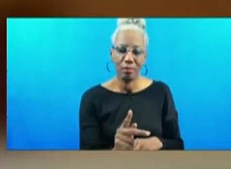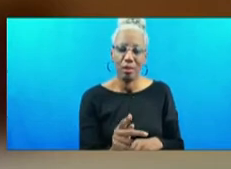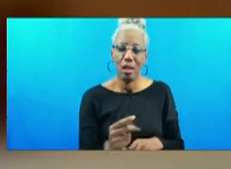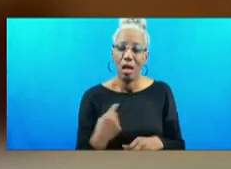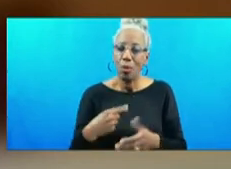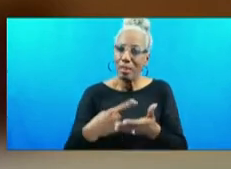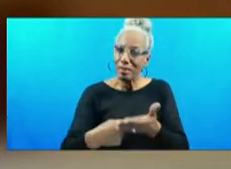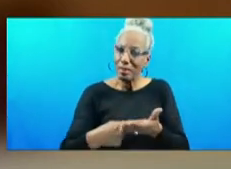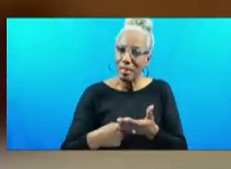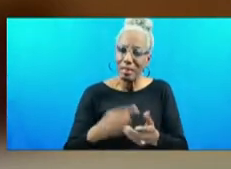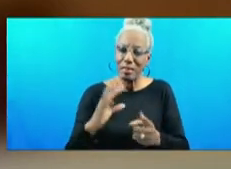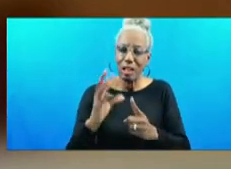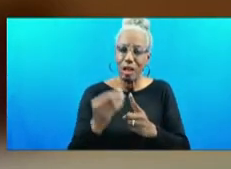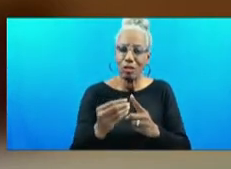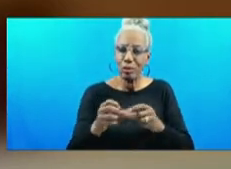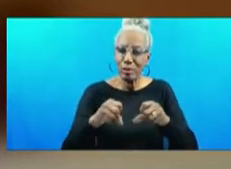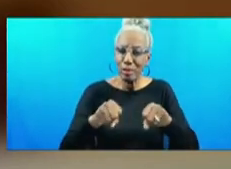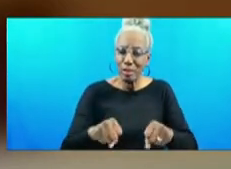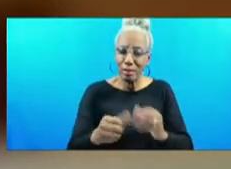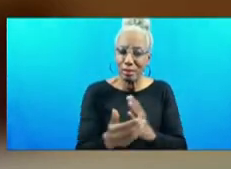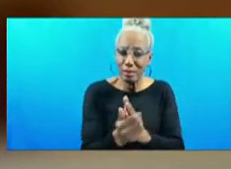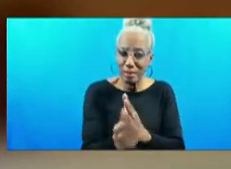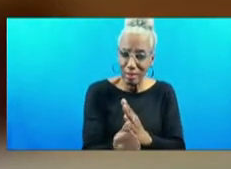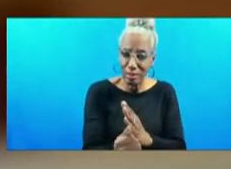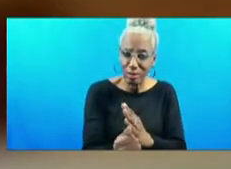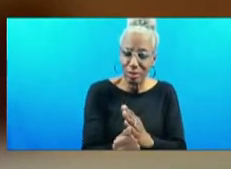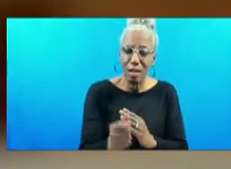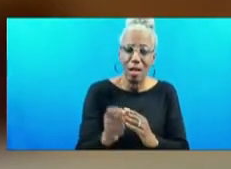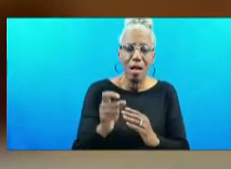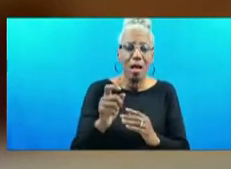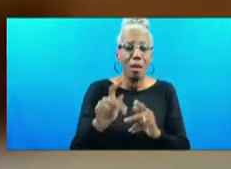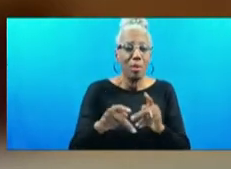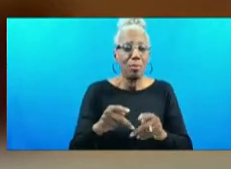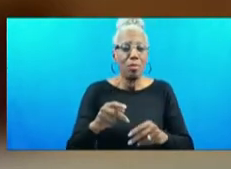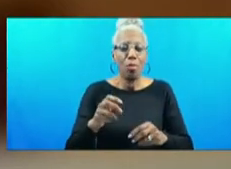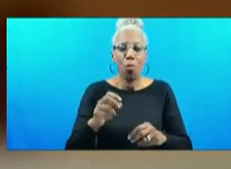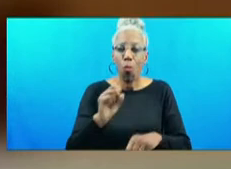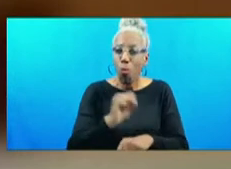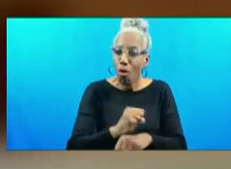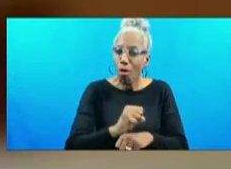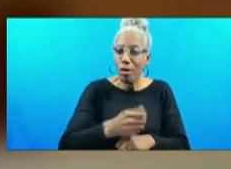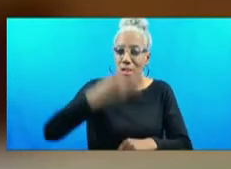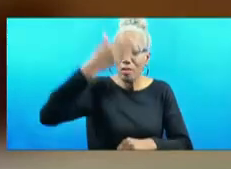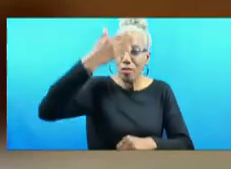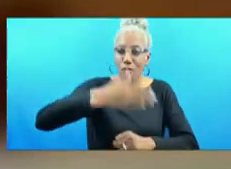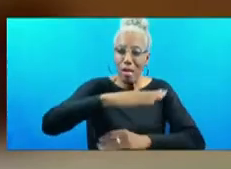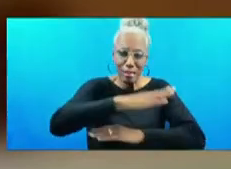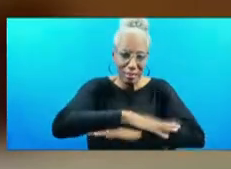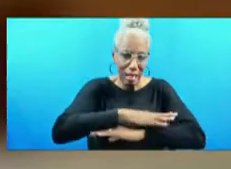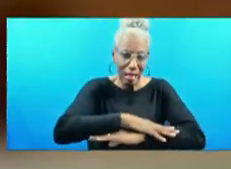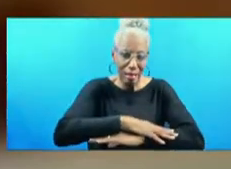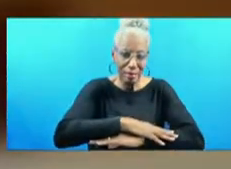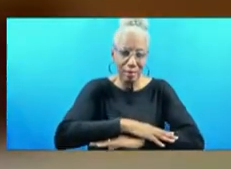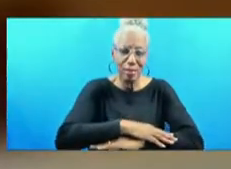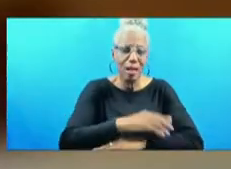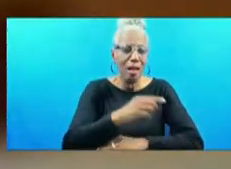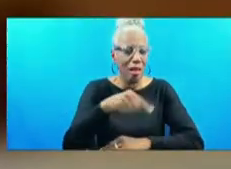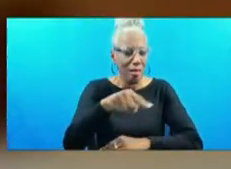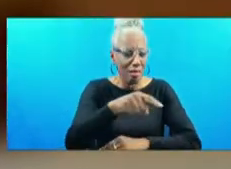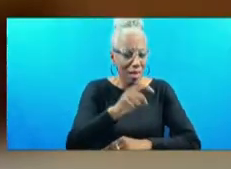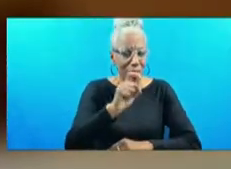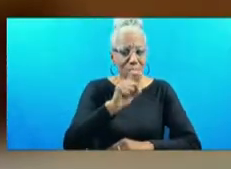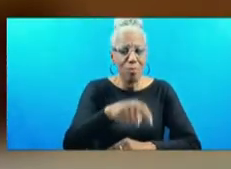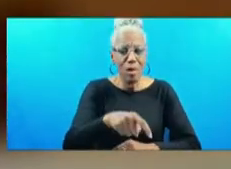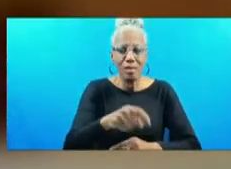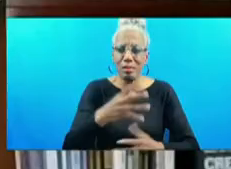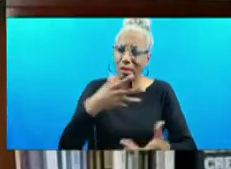being watched, not just by the memos that they write for the principal, but as to how they interact with their community. Sorry, now we can go to the